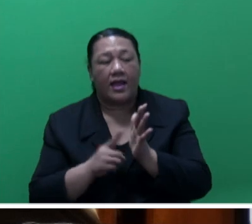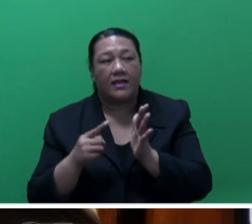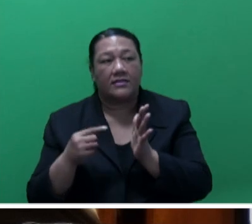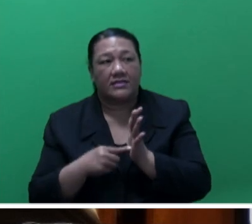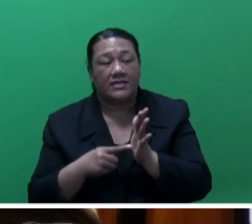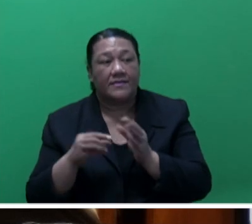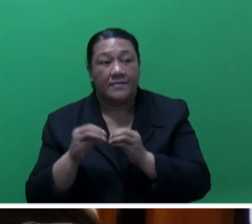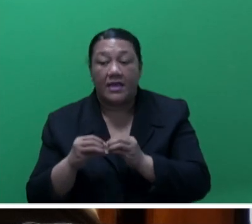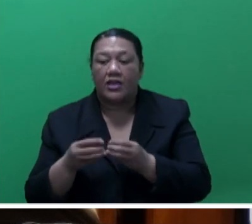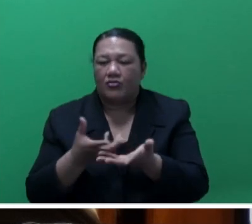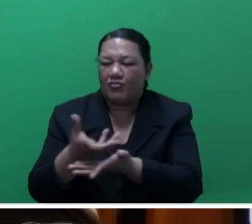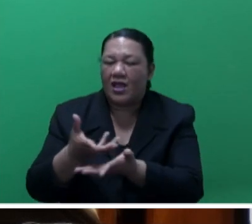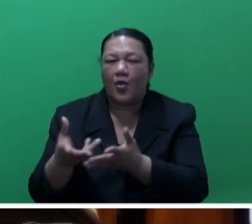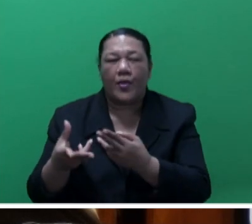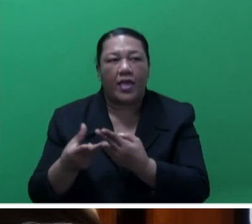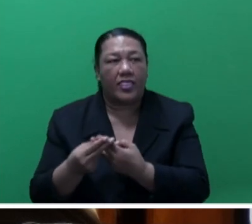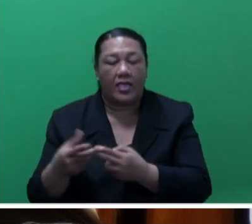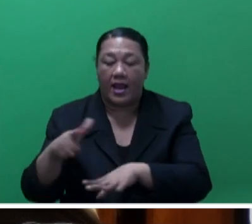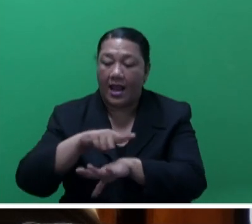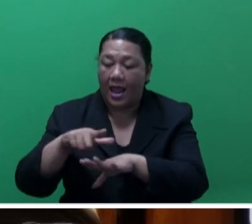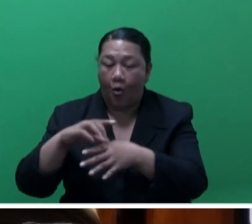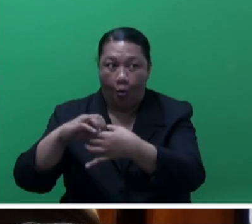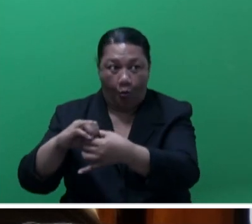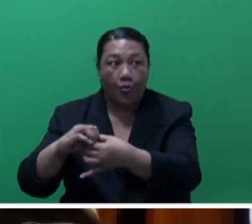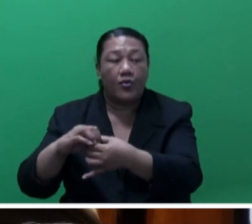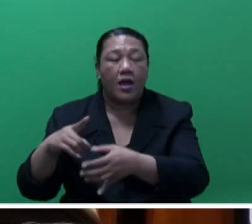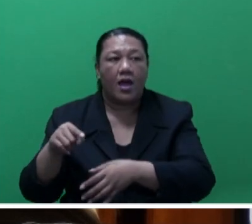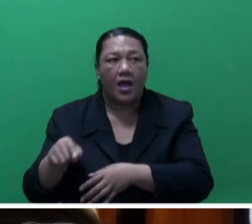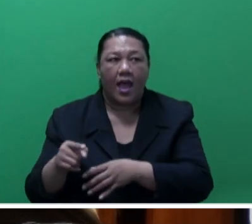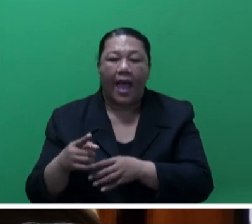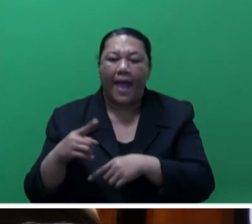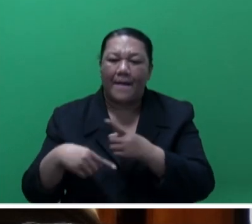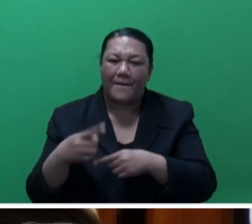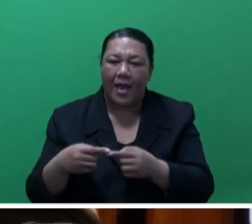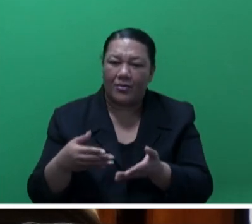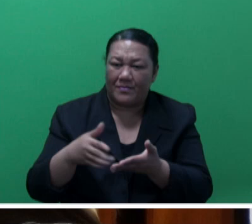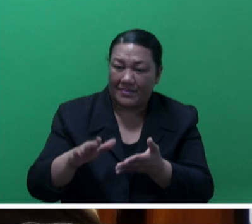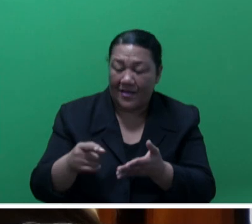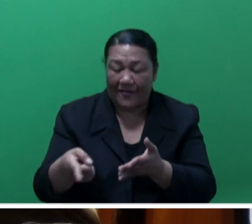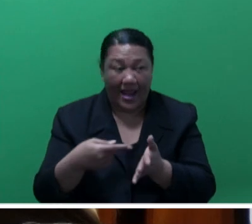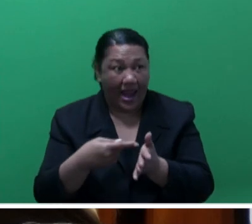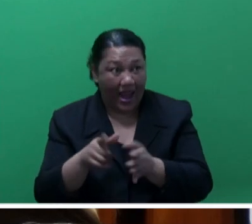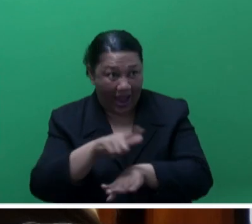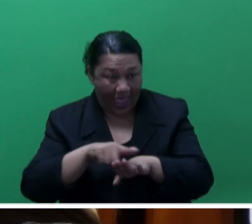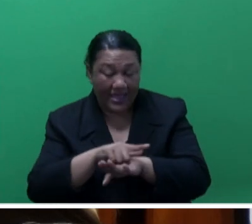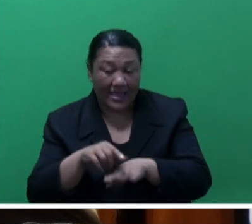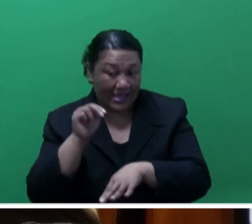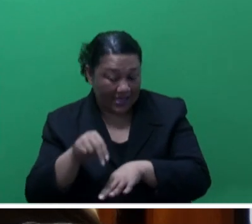Lautoka landowners, who are owners of the parcels of land that needed to be acquired.